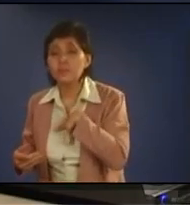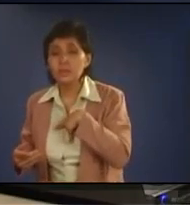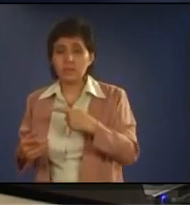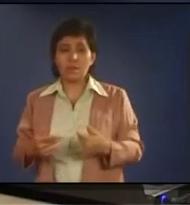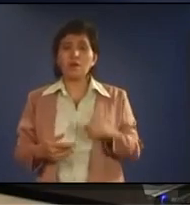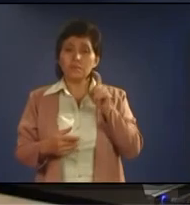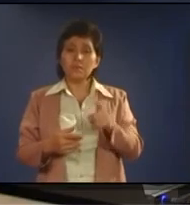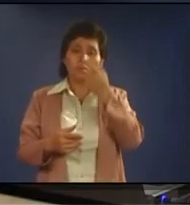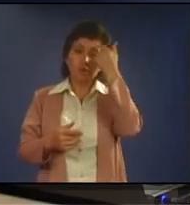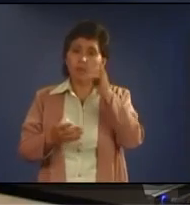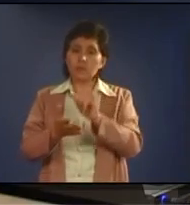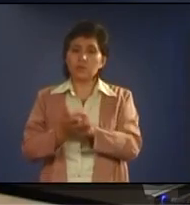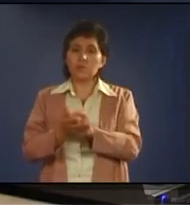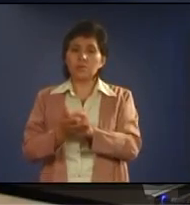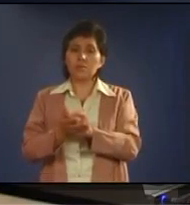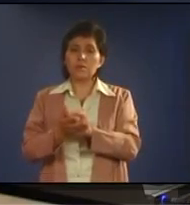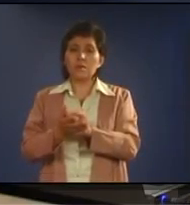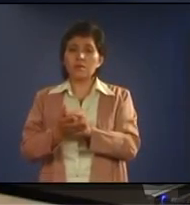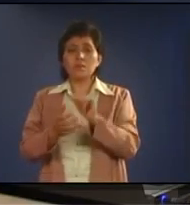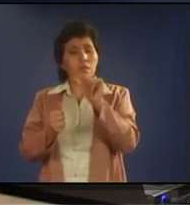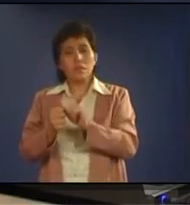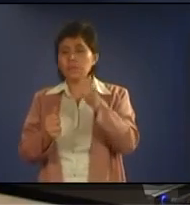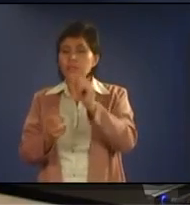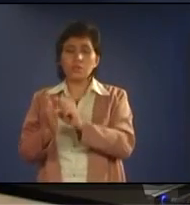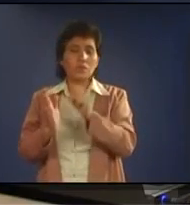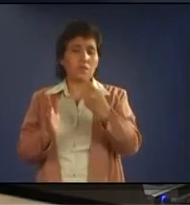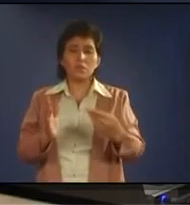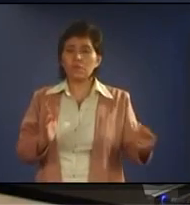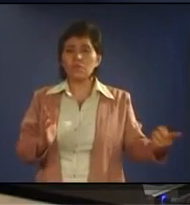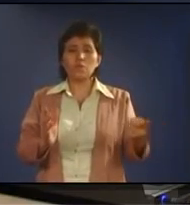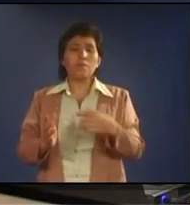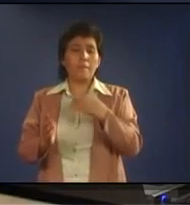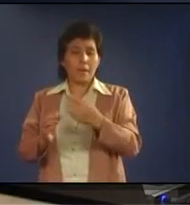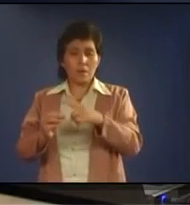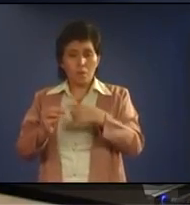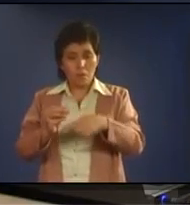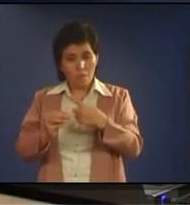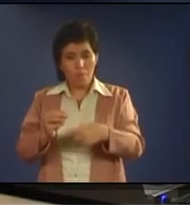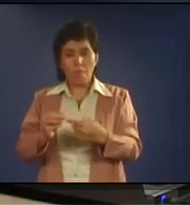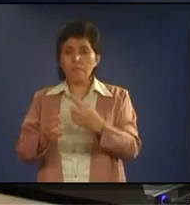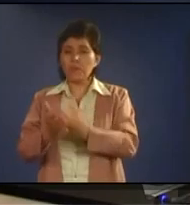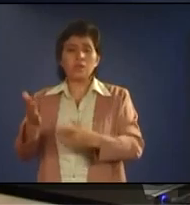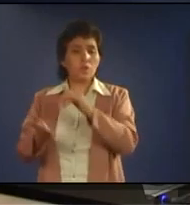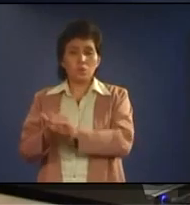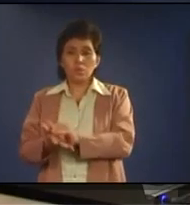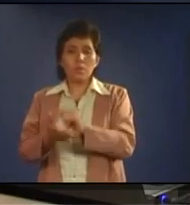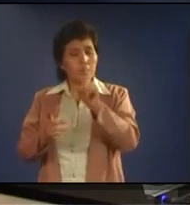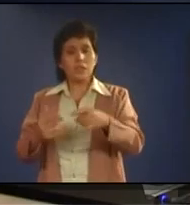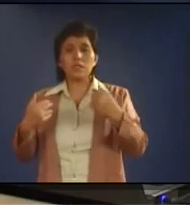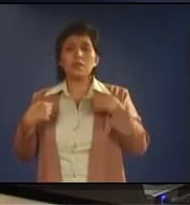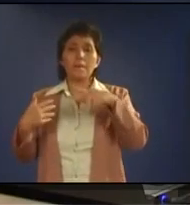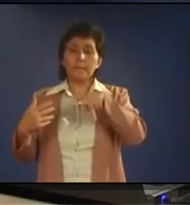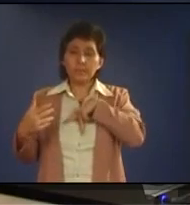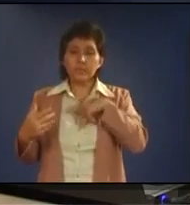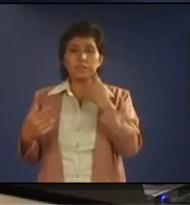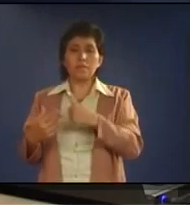I mean, if you want to make friends with other people, first we should put them into groups. Because if you do not put them into groups,